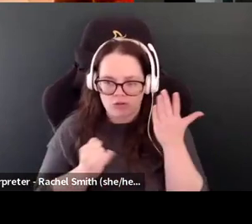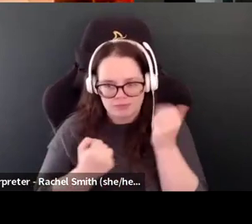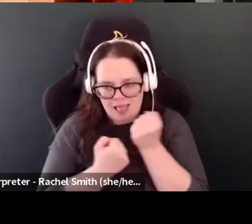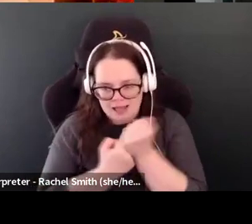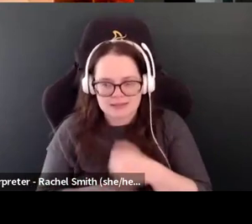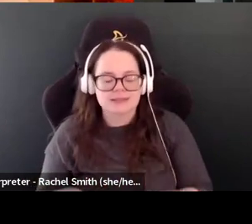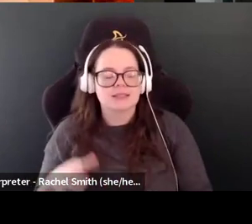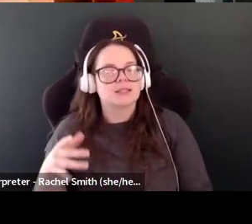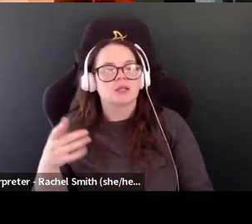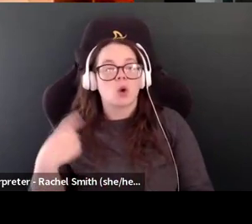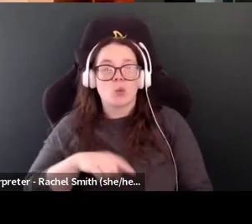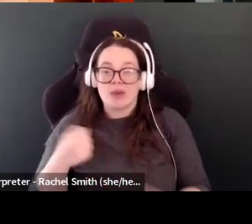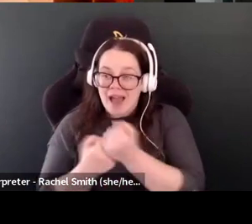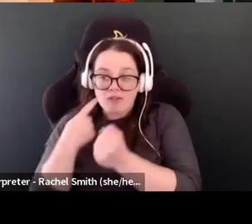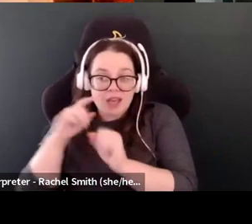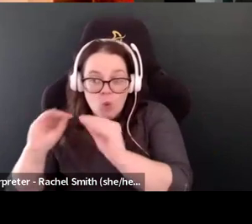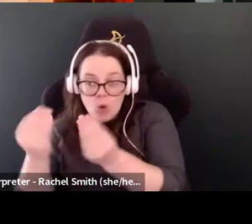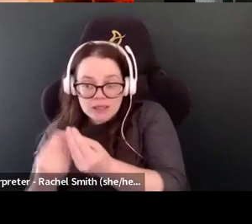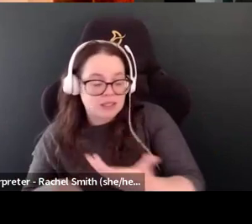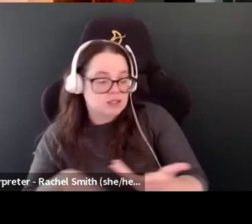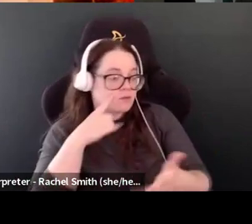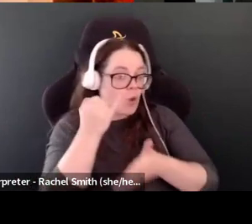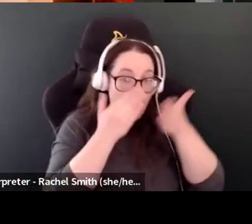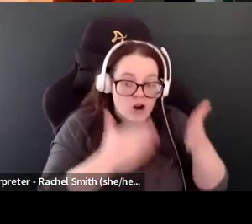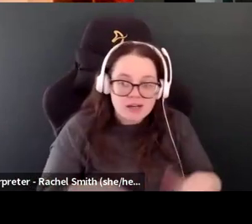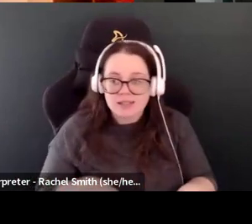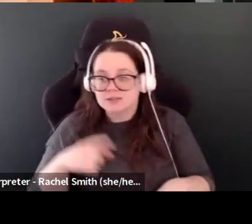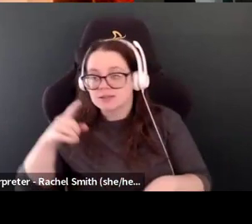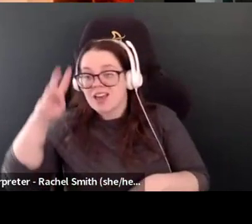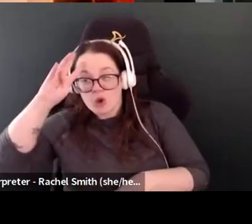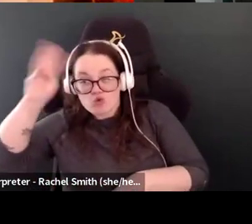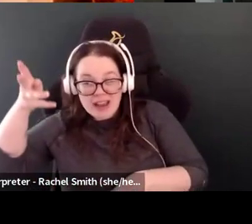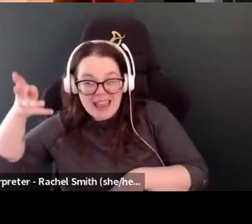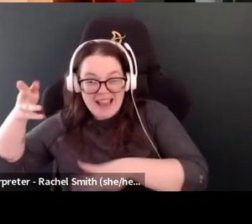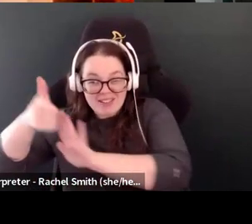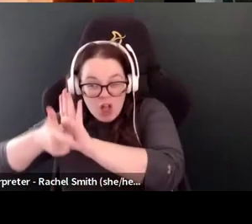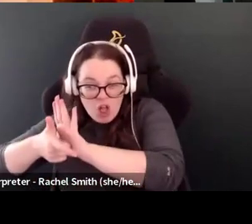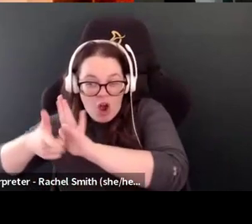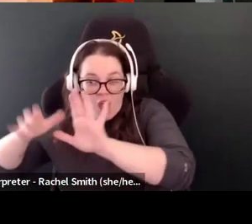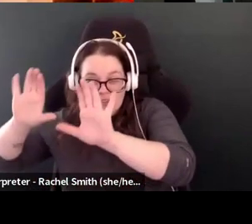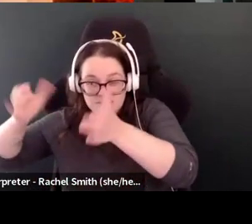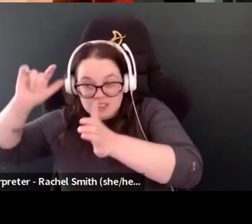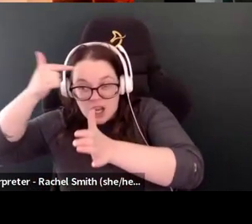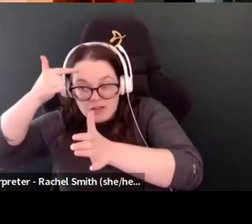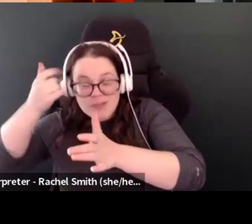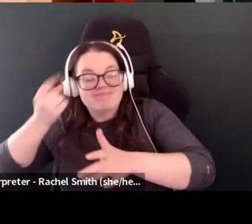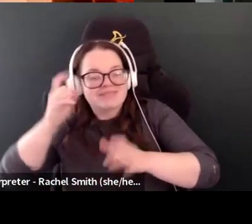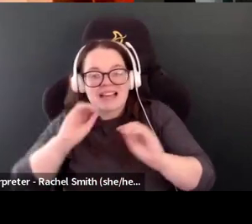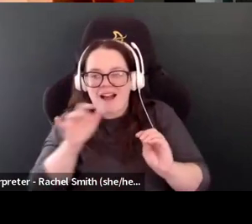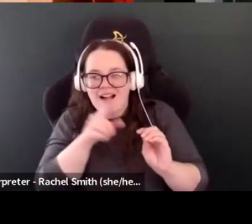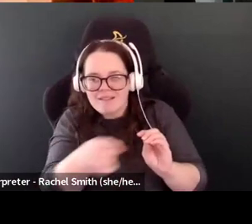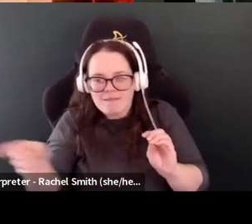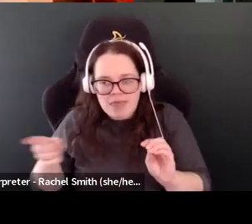You know, we advocate for organizations, we advocate for artists, we advocate for the creative sector, but none of those things exist without arts education.